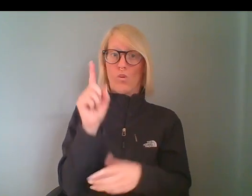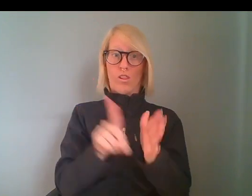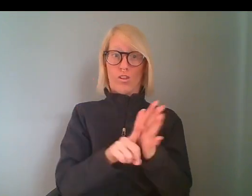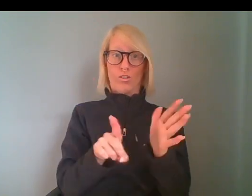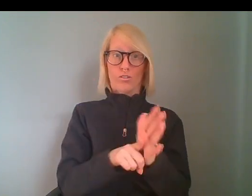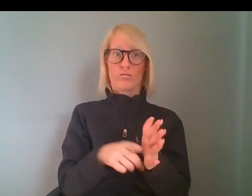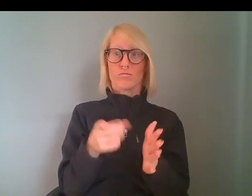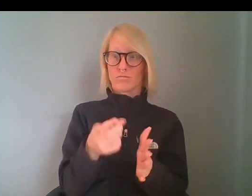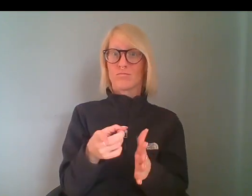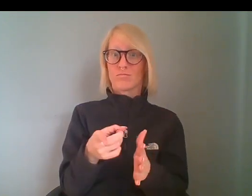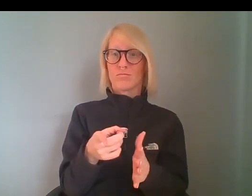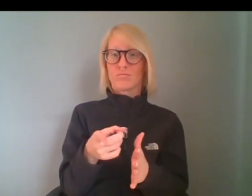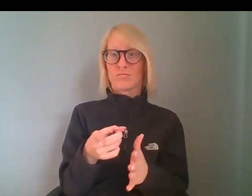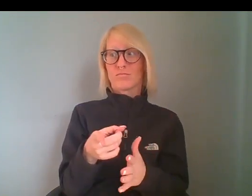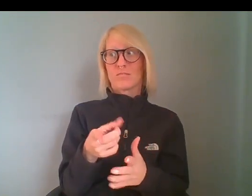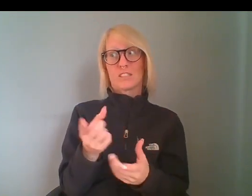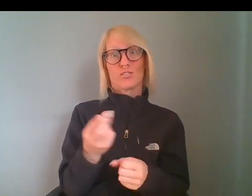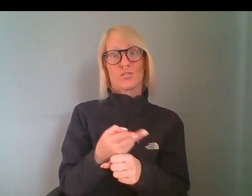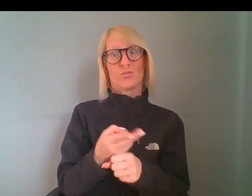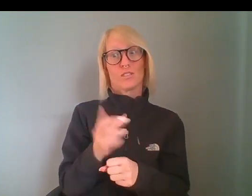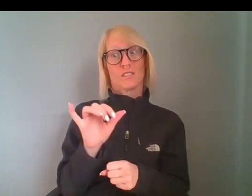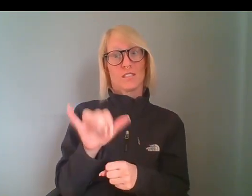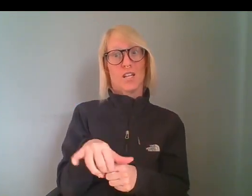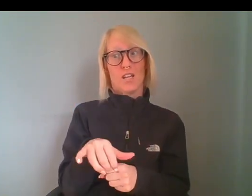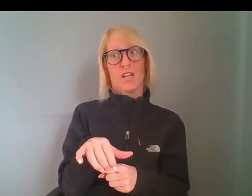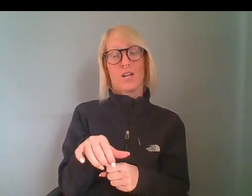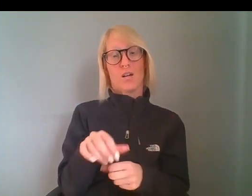would recommend getting started with Google Alerts.